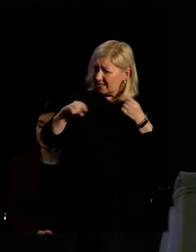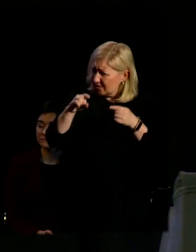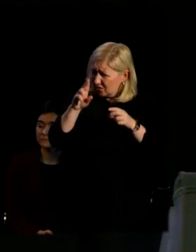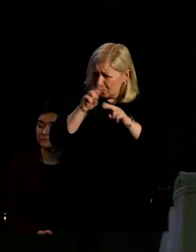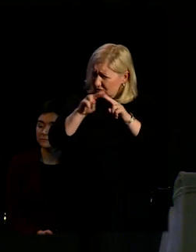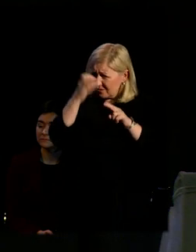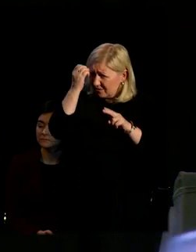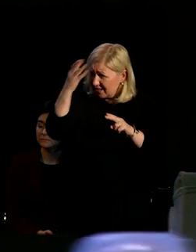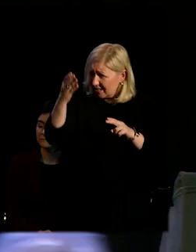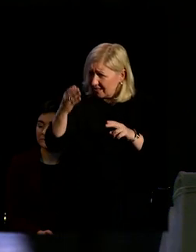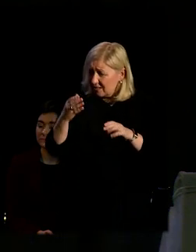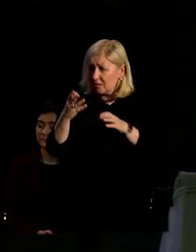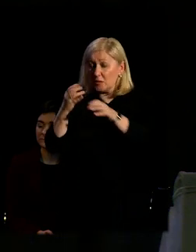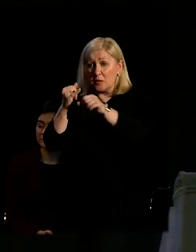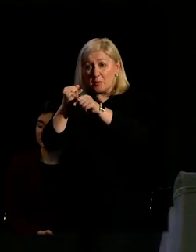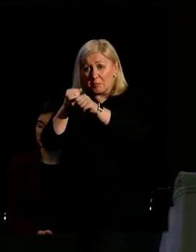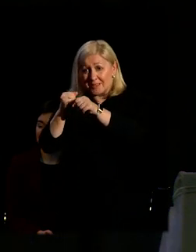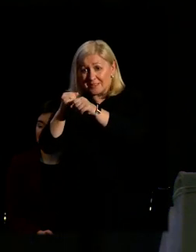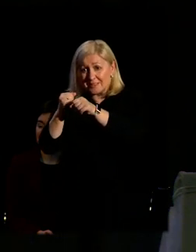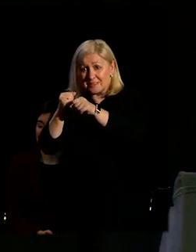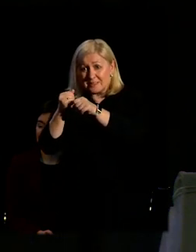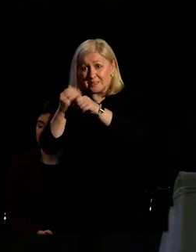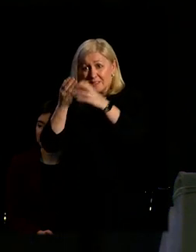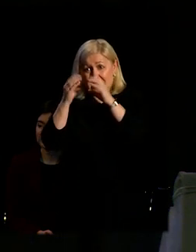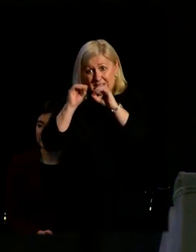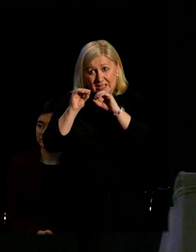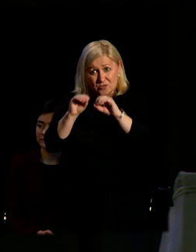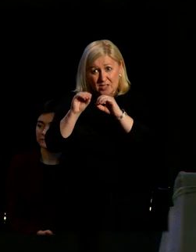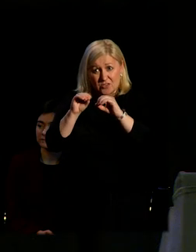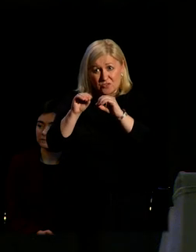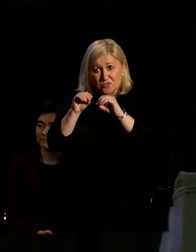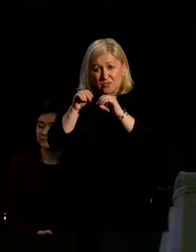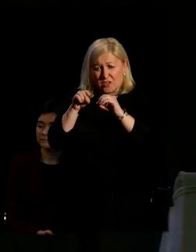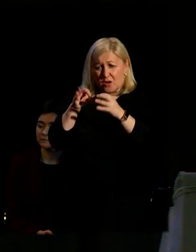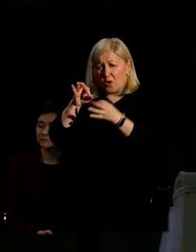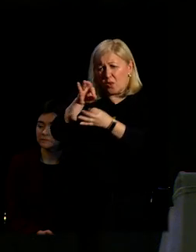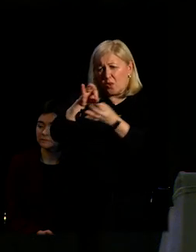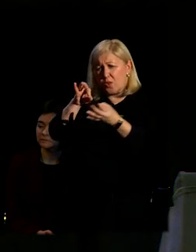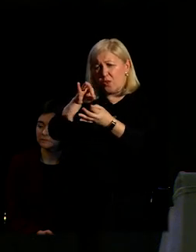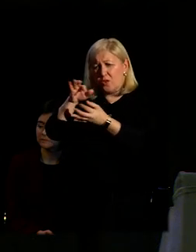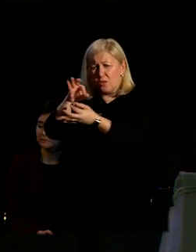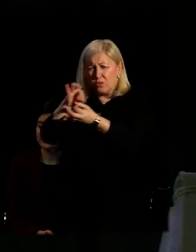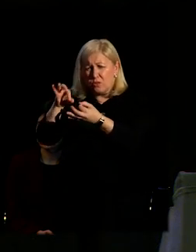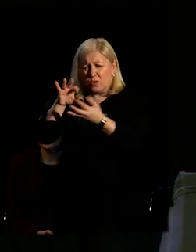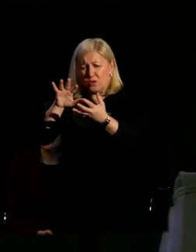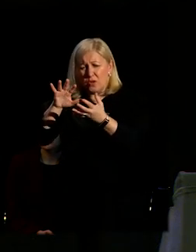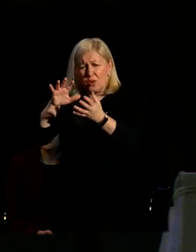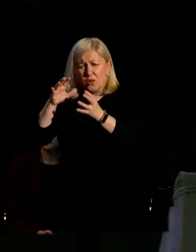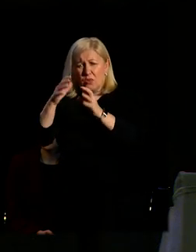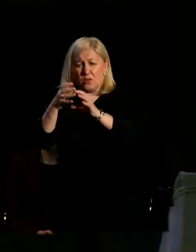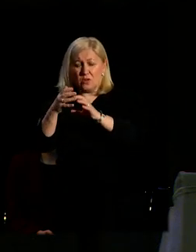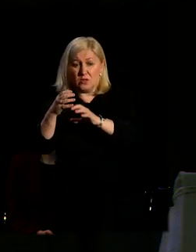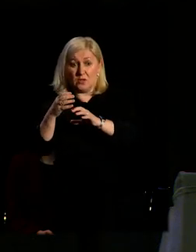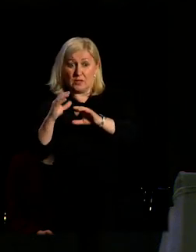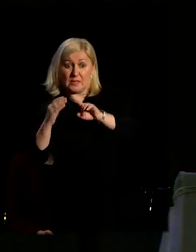Medicine and education were perverted for use in killing and